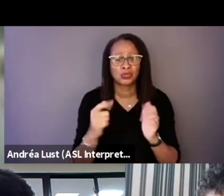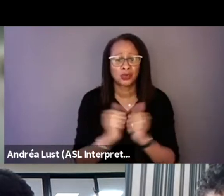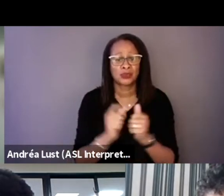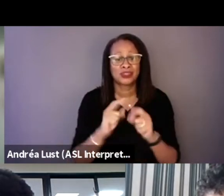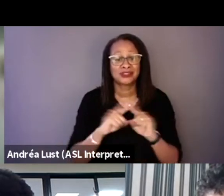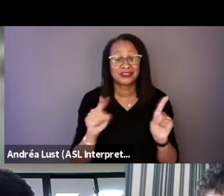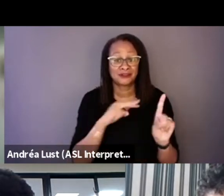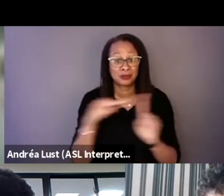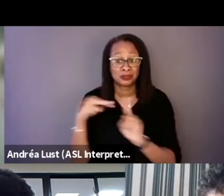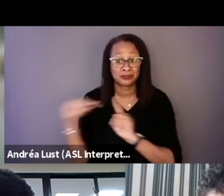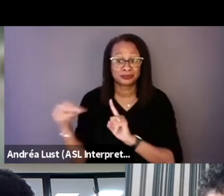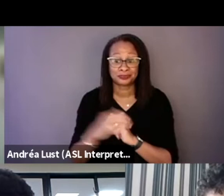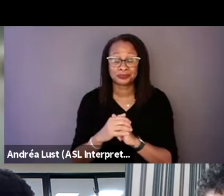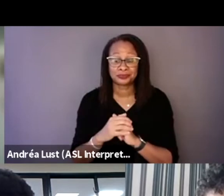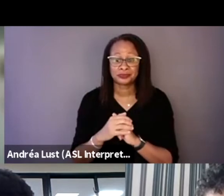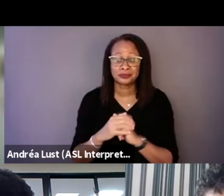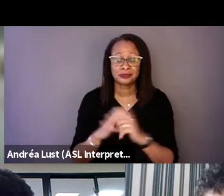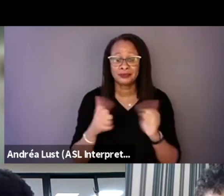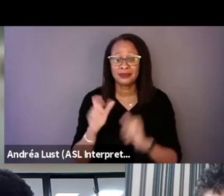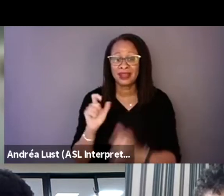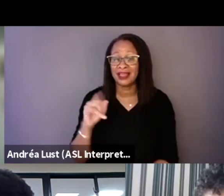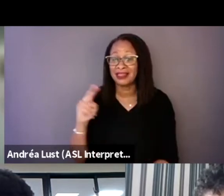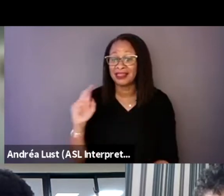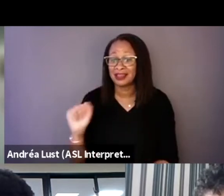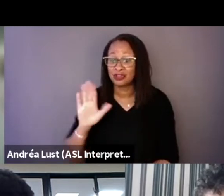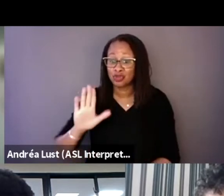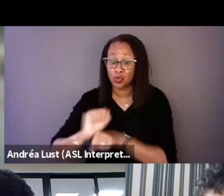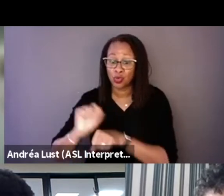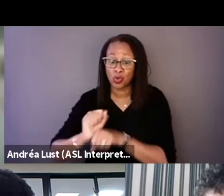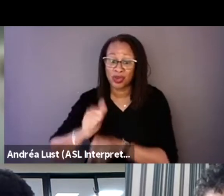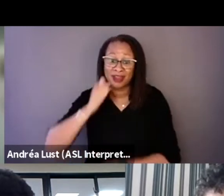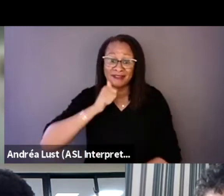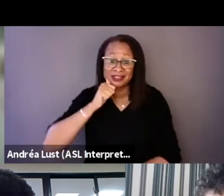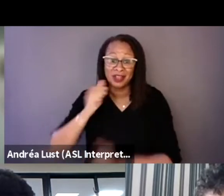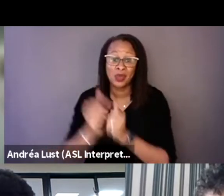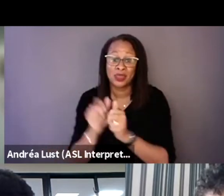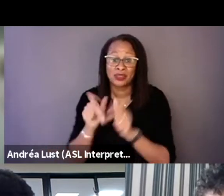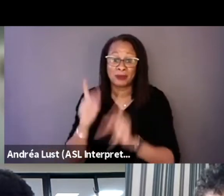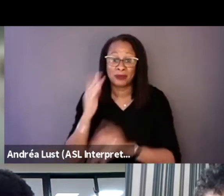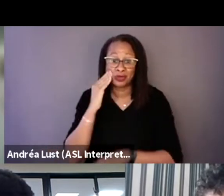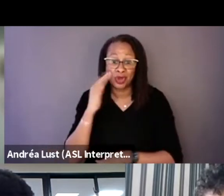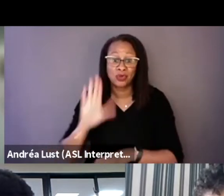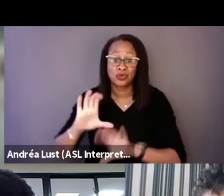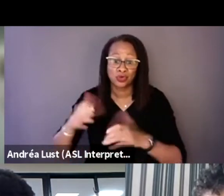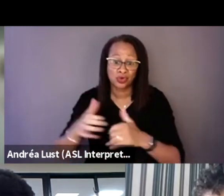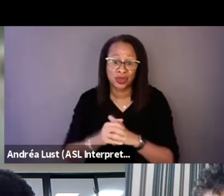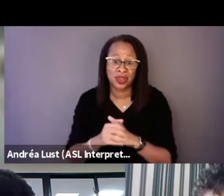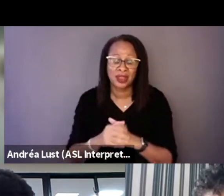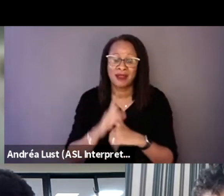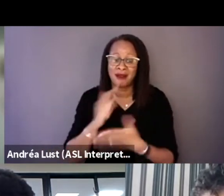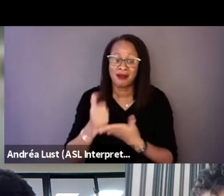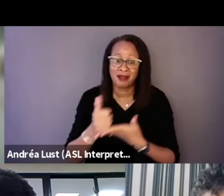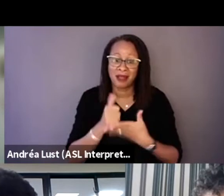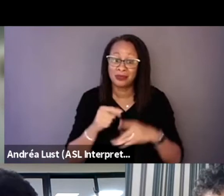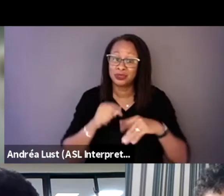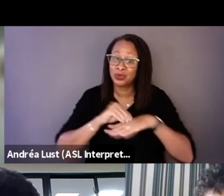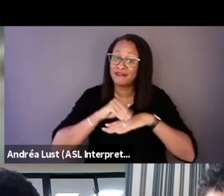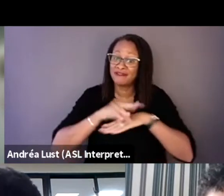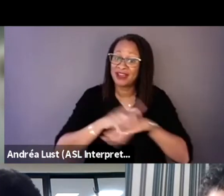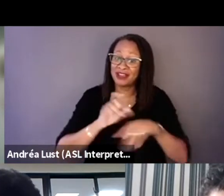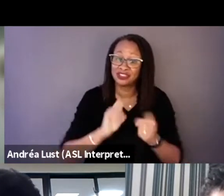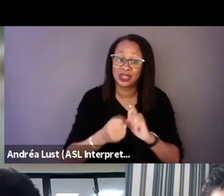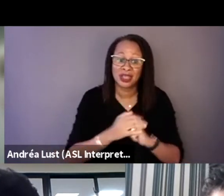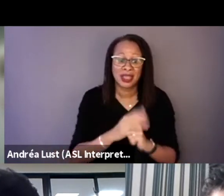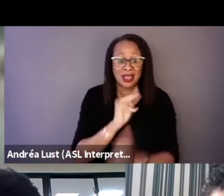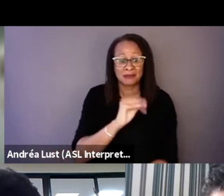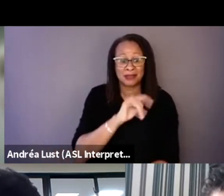is how, Elena, your work day to day with the people that with your group are helping to affect change. And then Michèle